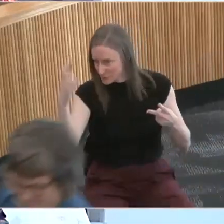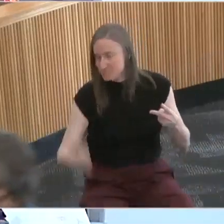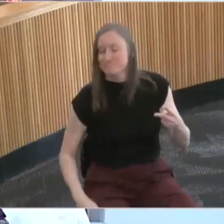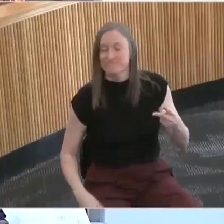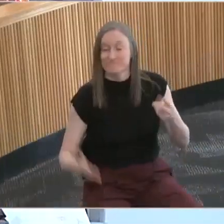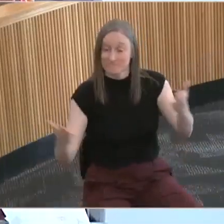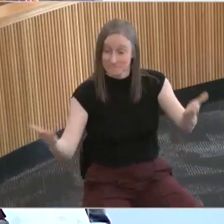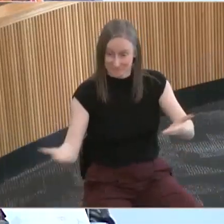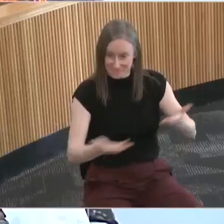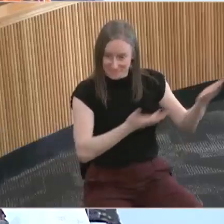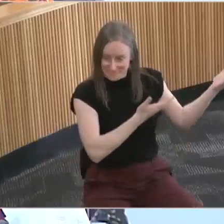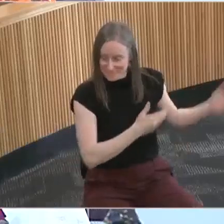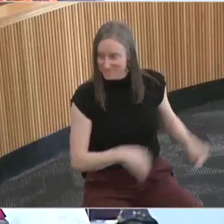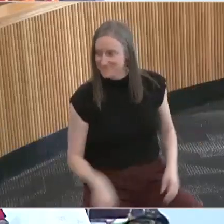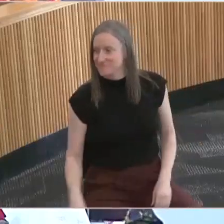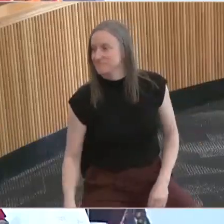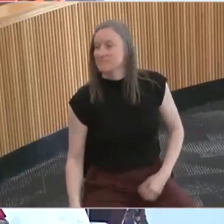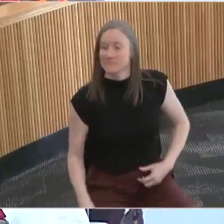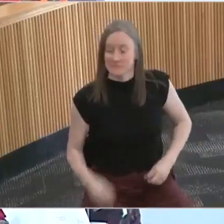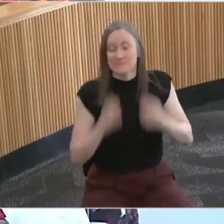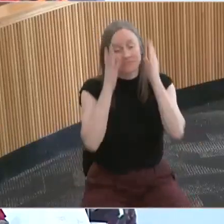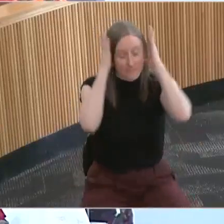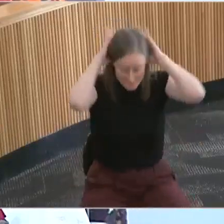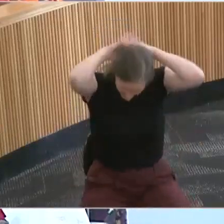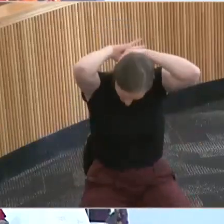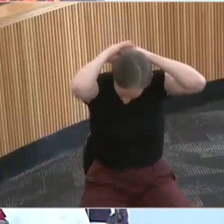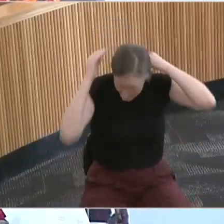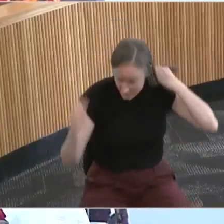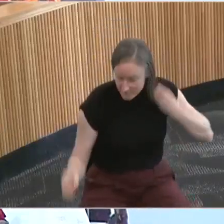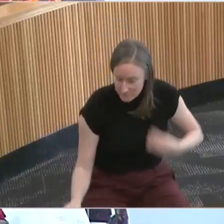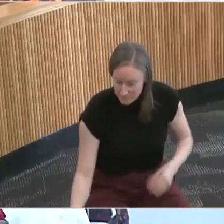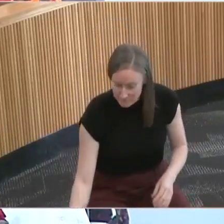So if Christina could join us.